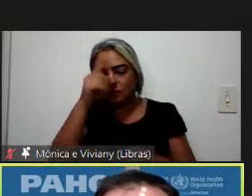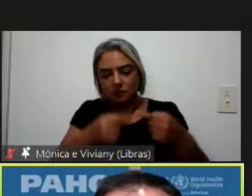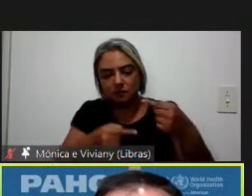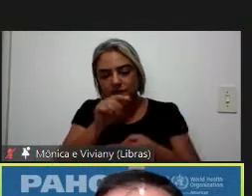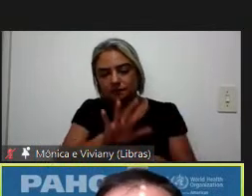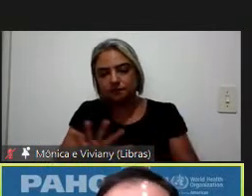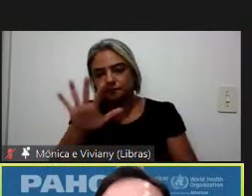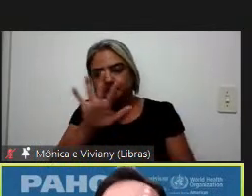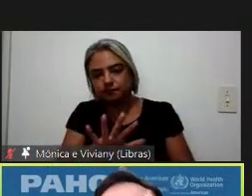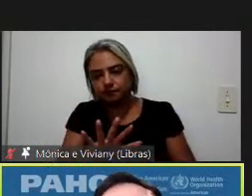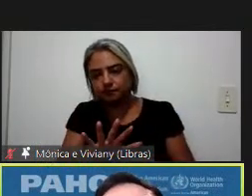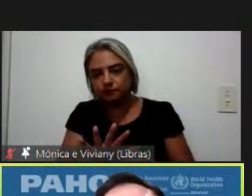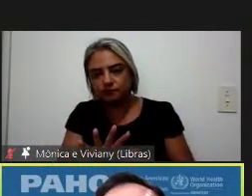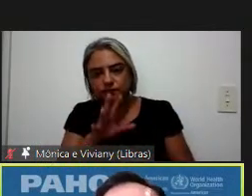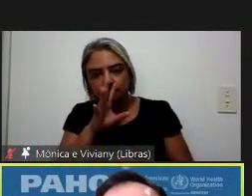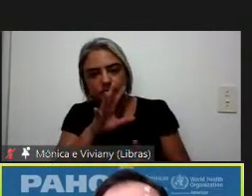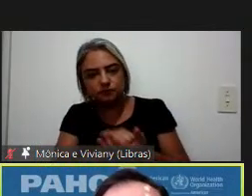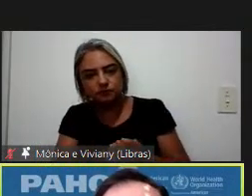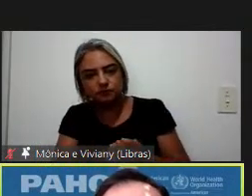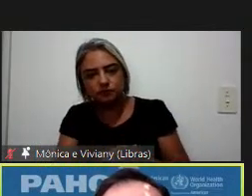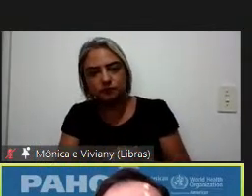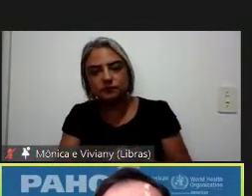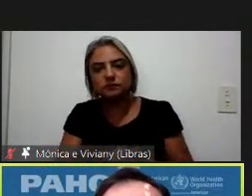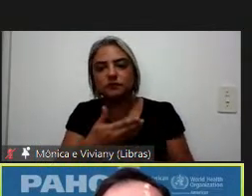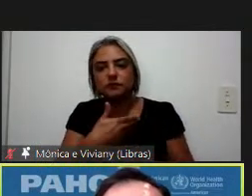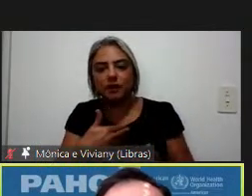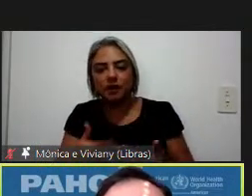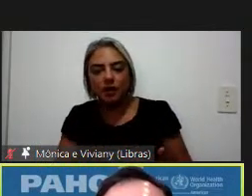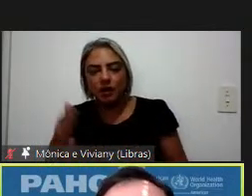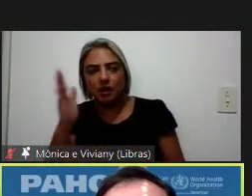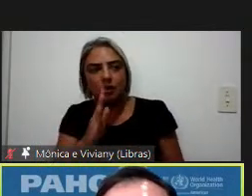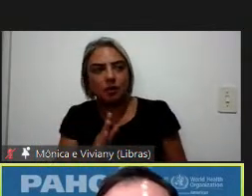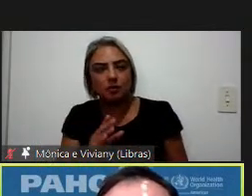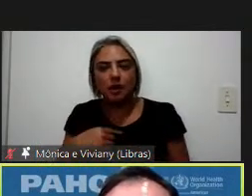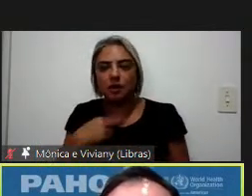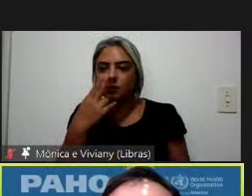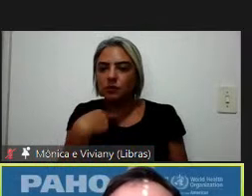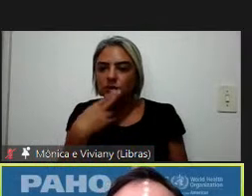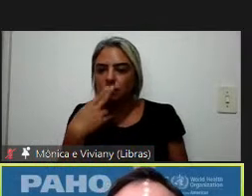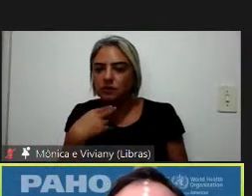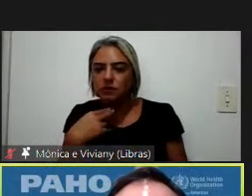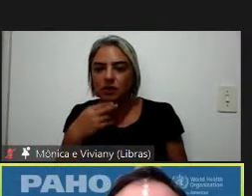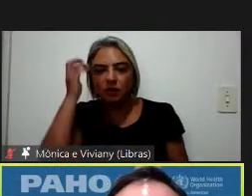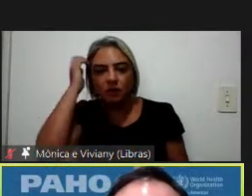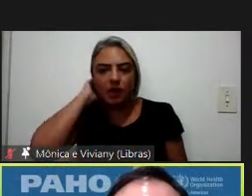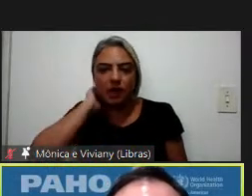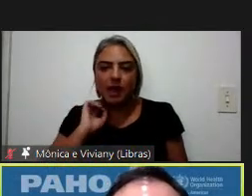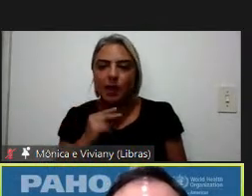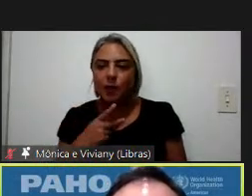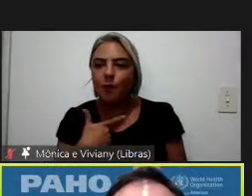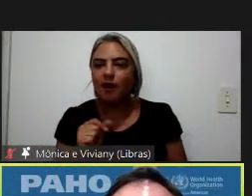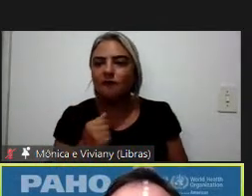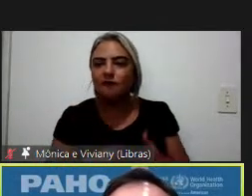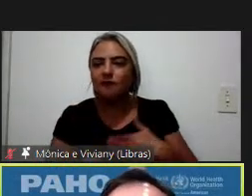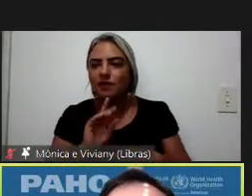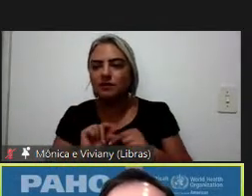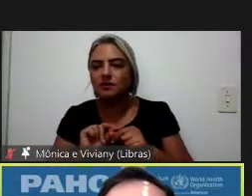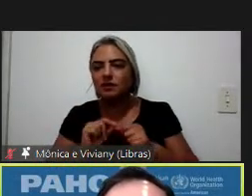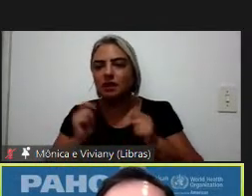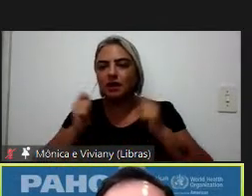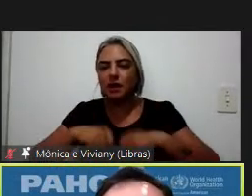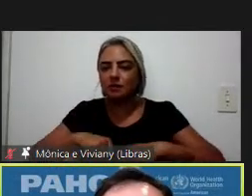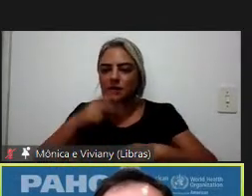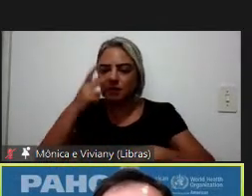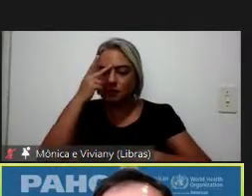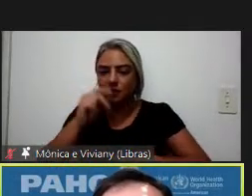fundamental elections and a policy that integrates these efforts. Like the case for nutrition, it is a gain in which